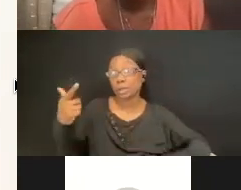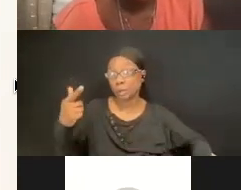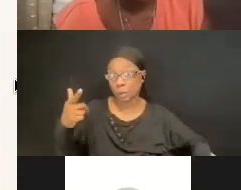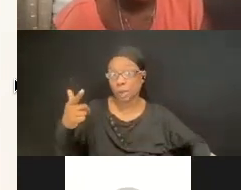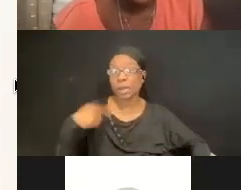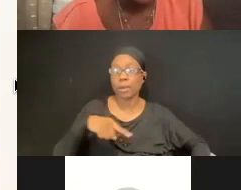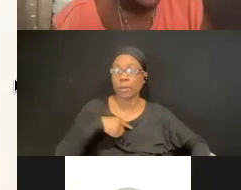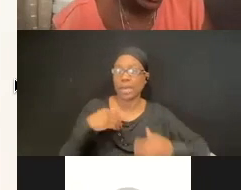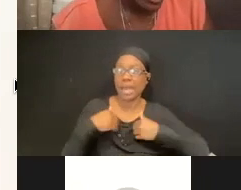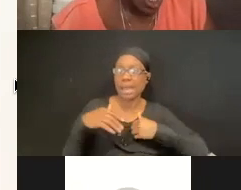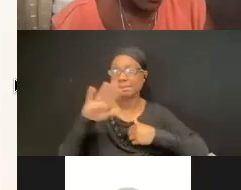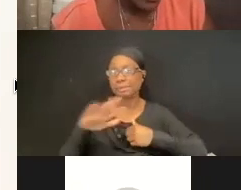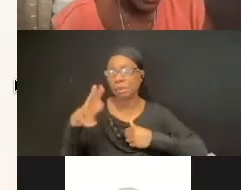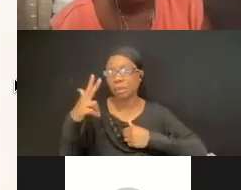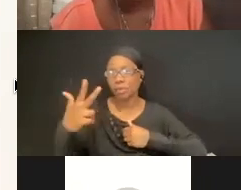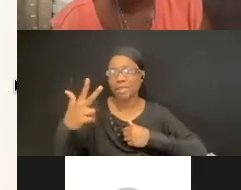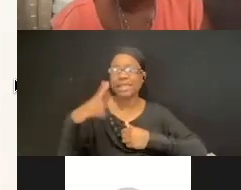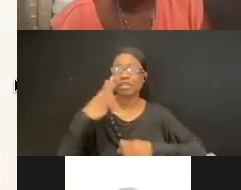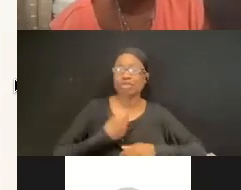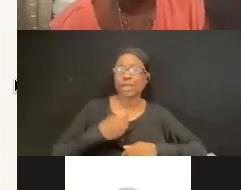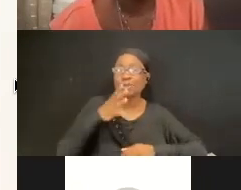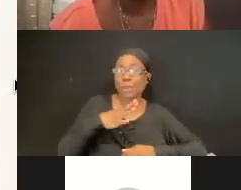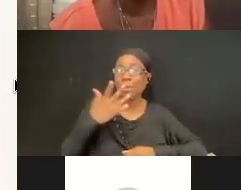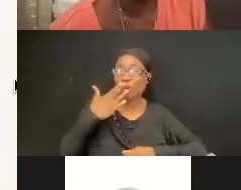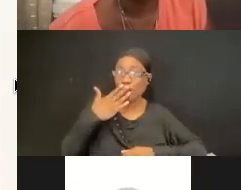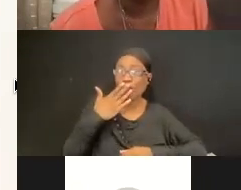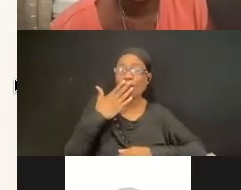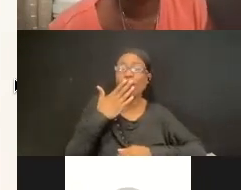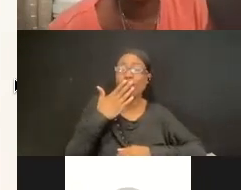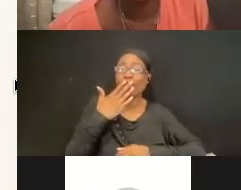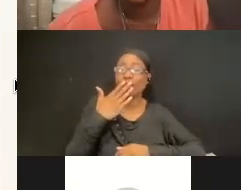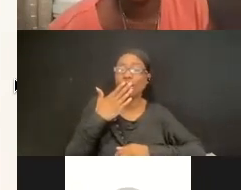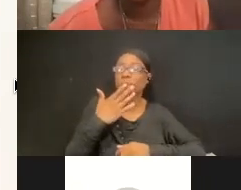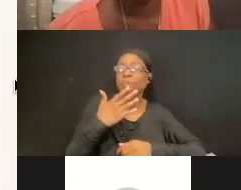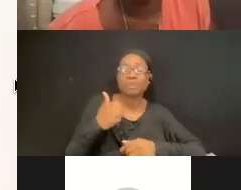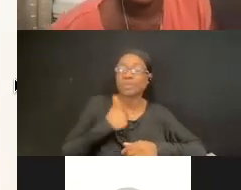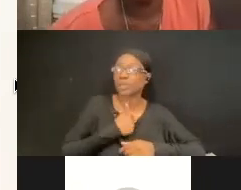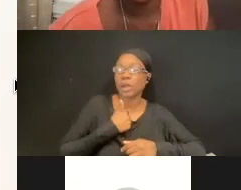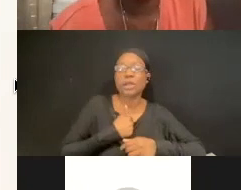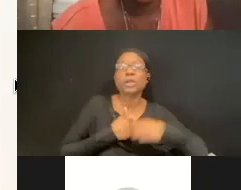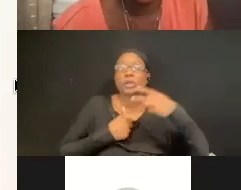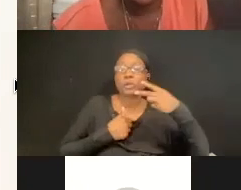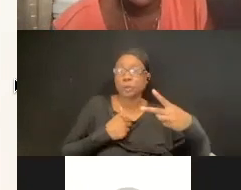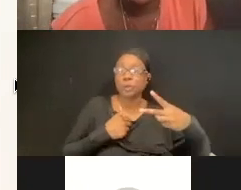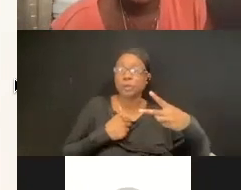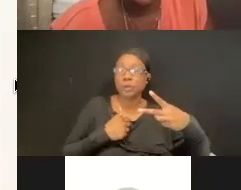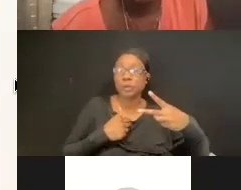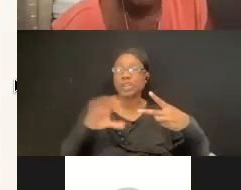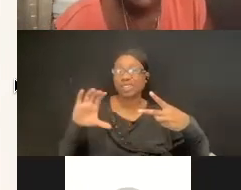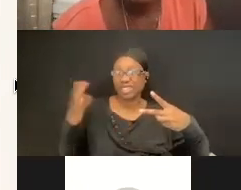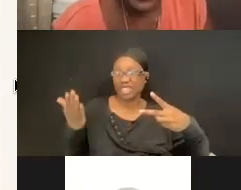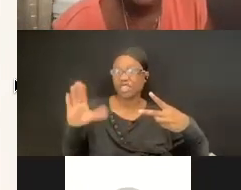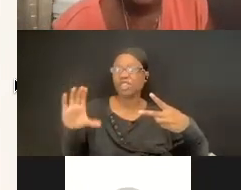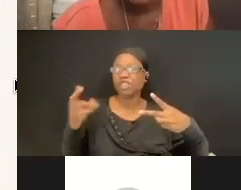3 trans women of color be killed in, 2 trans women of color be killed in Charlotte, kind